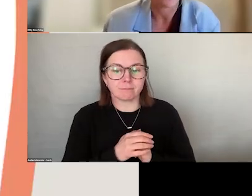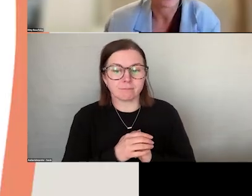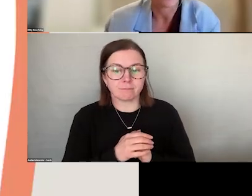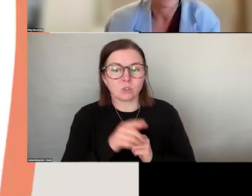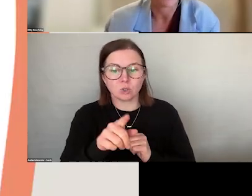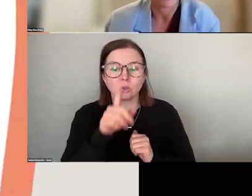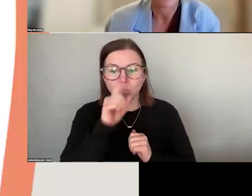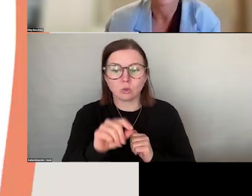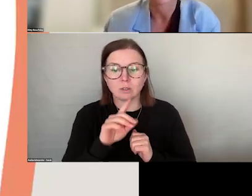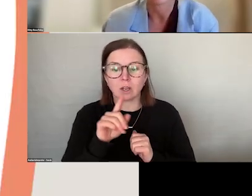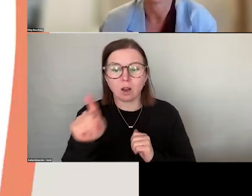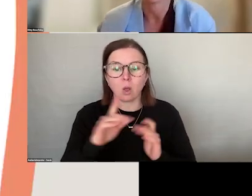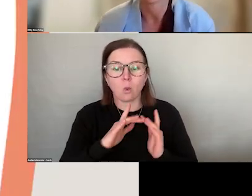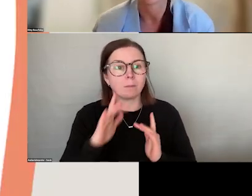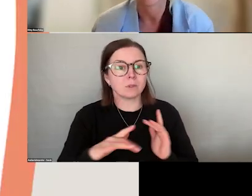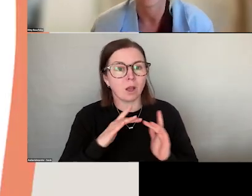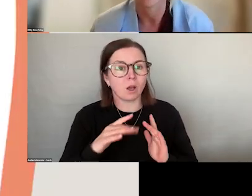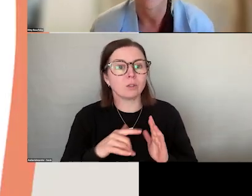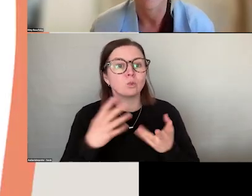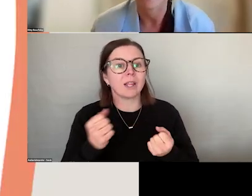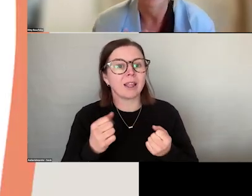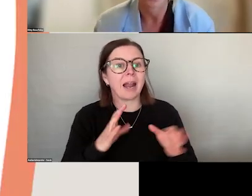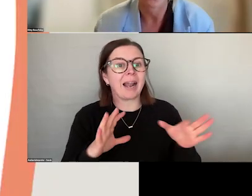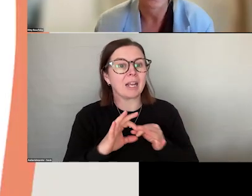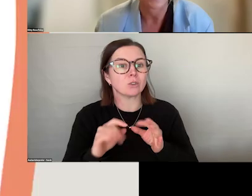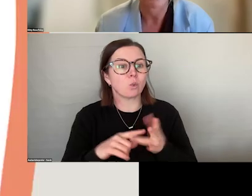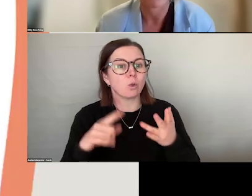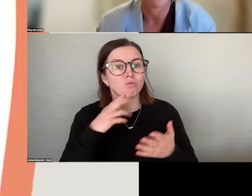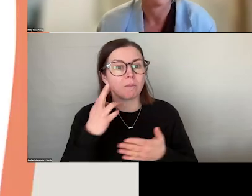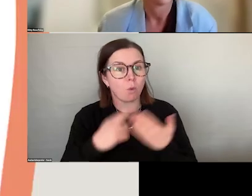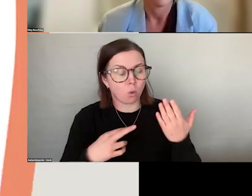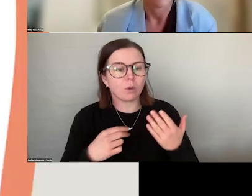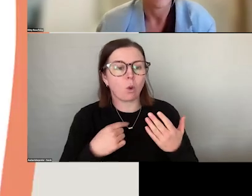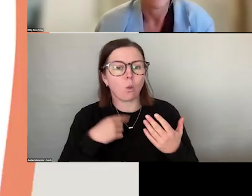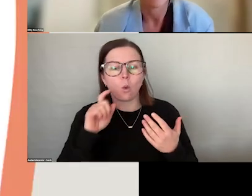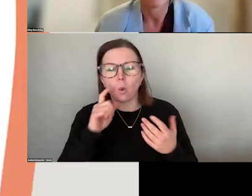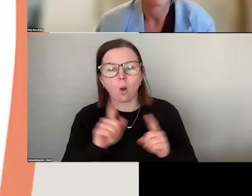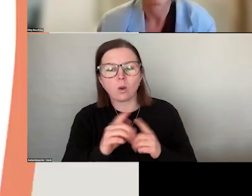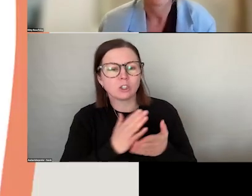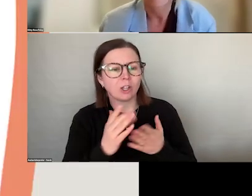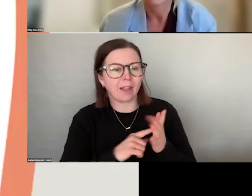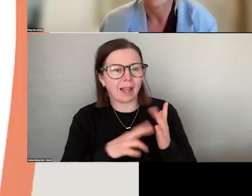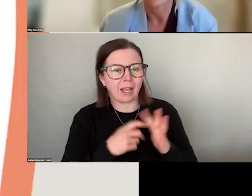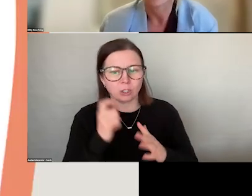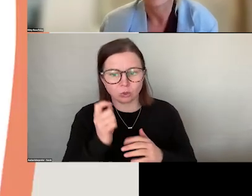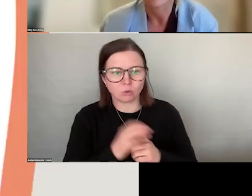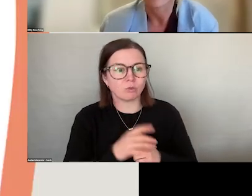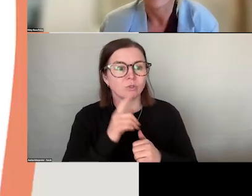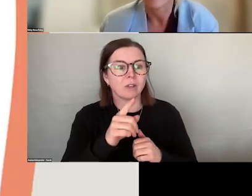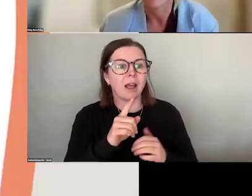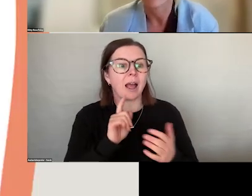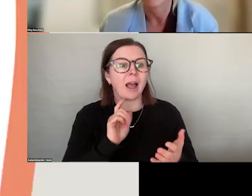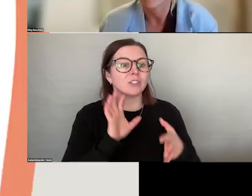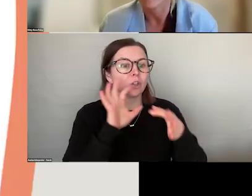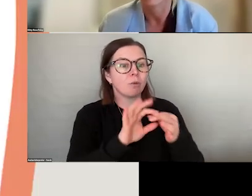you can go straight to the website to get a link to the report, or we may also show a link in a moment. Subscribe to the National